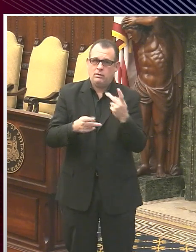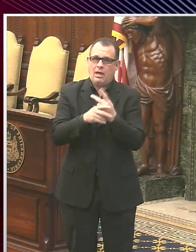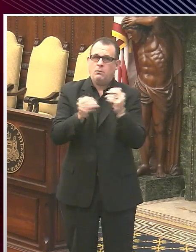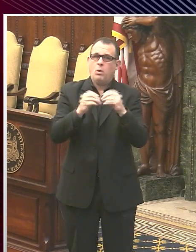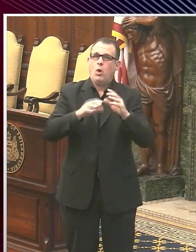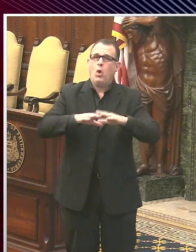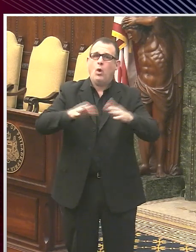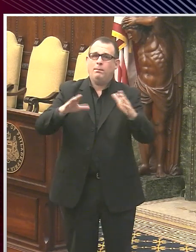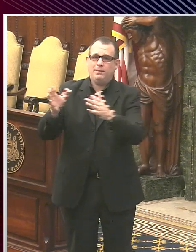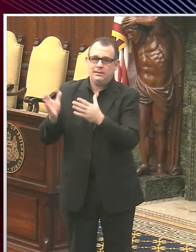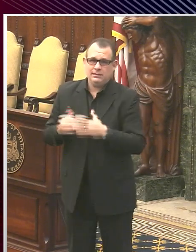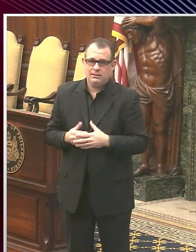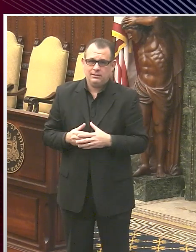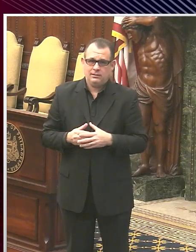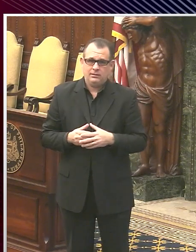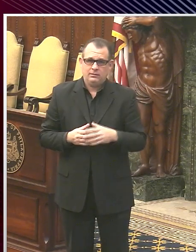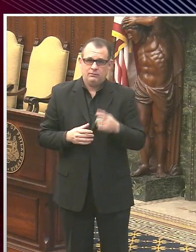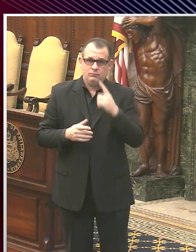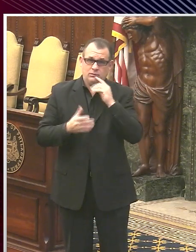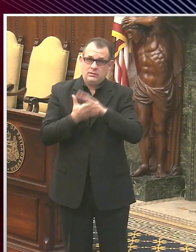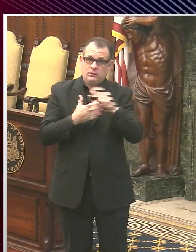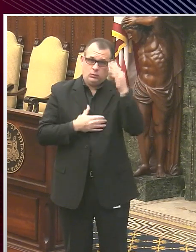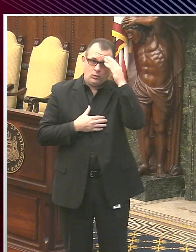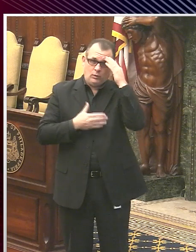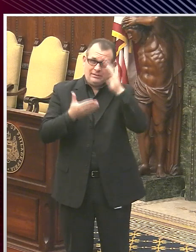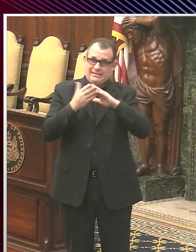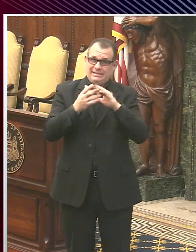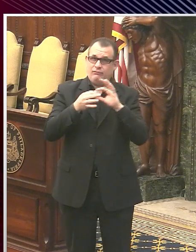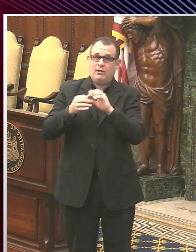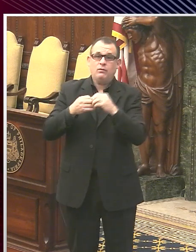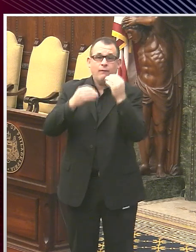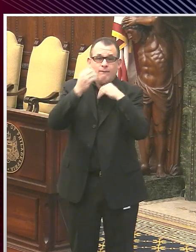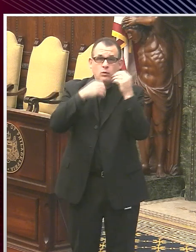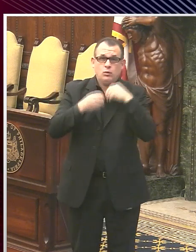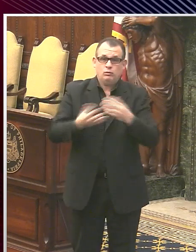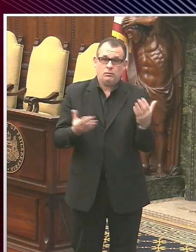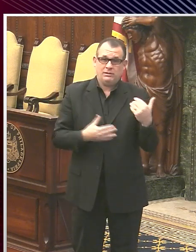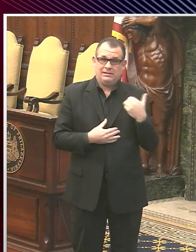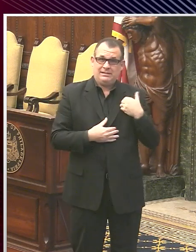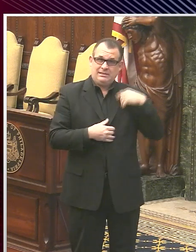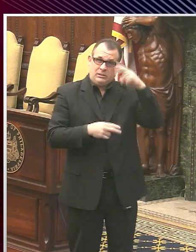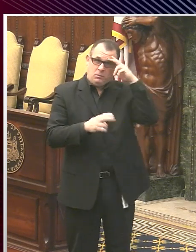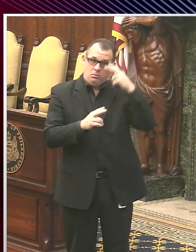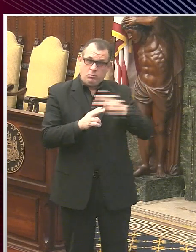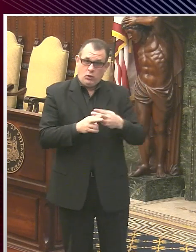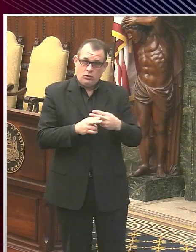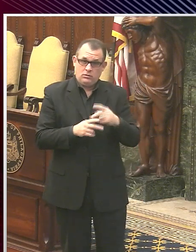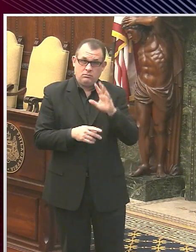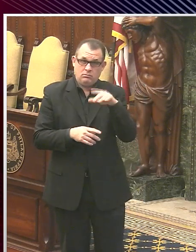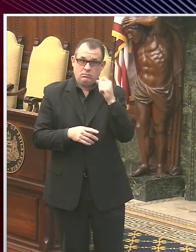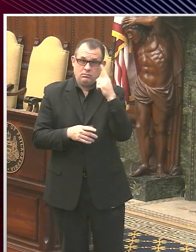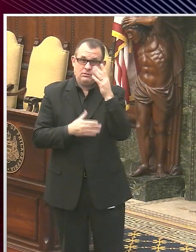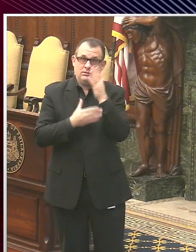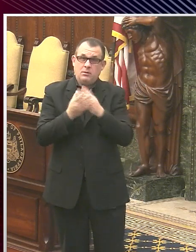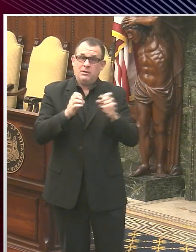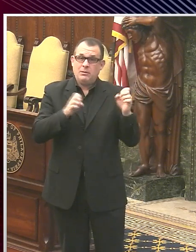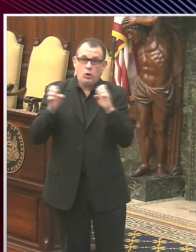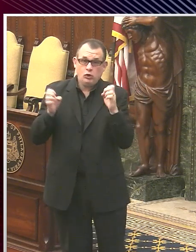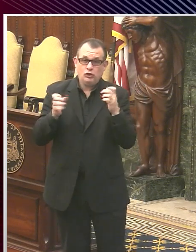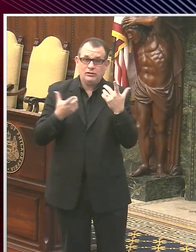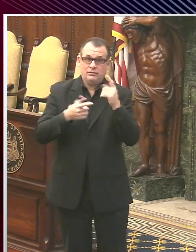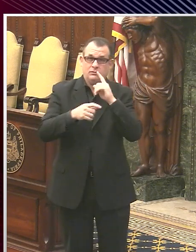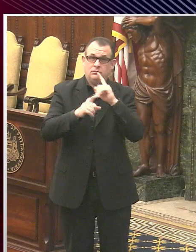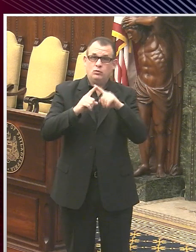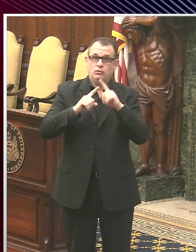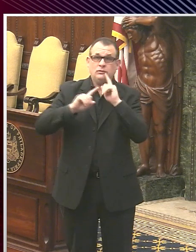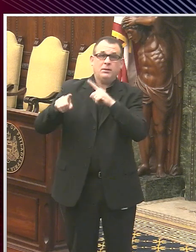of our residents know, the city began coordinating food and meal distributions in March as part of our emergency pandemic response.